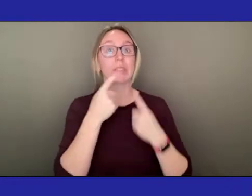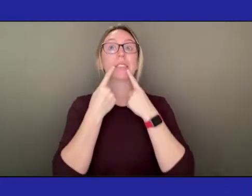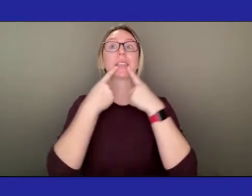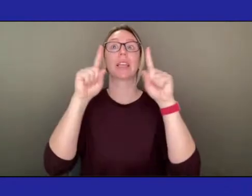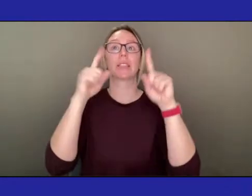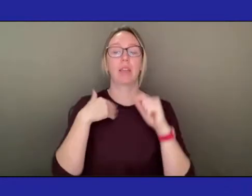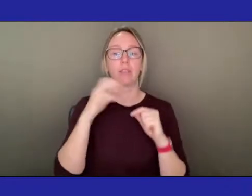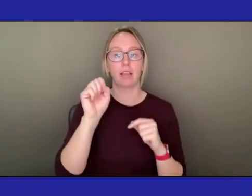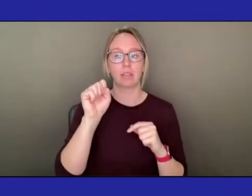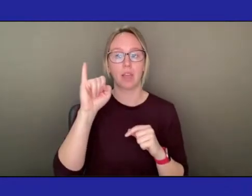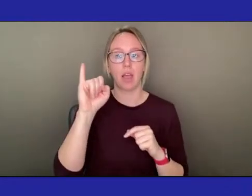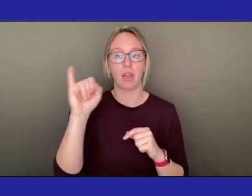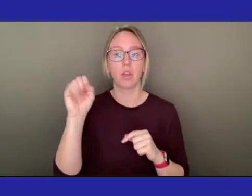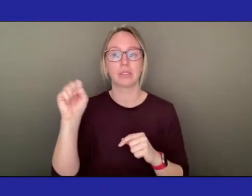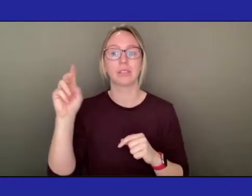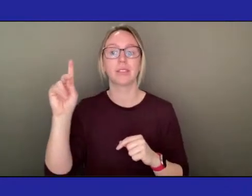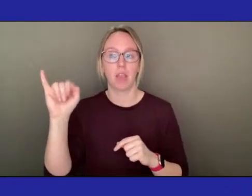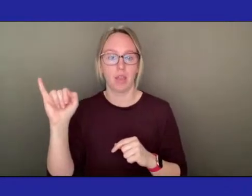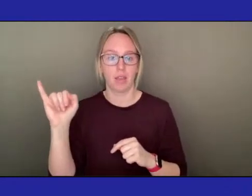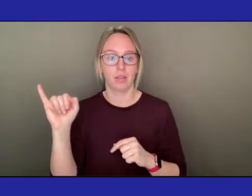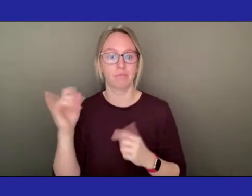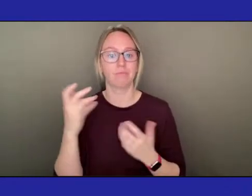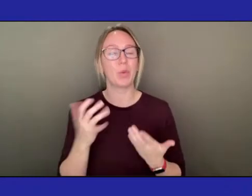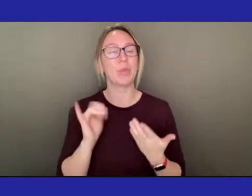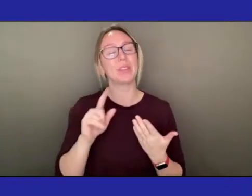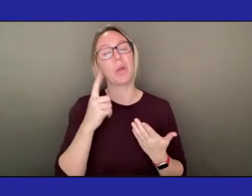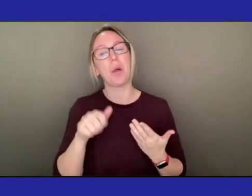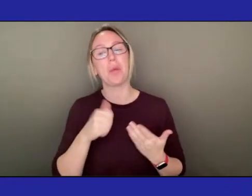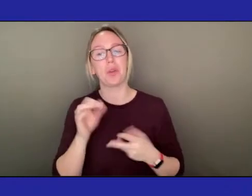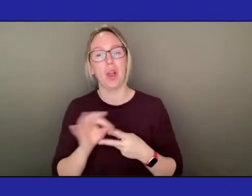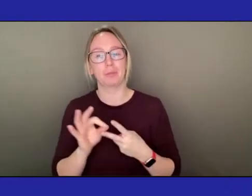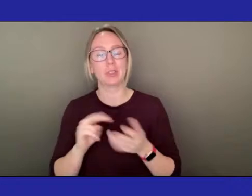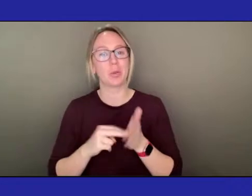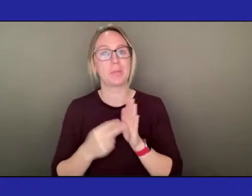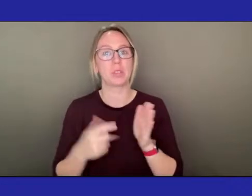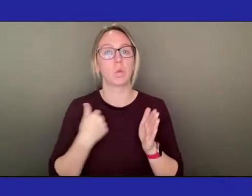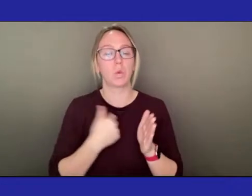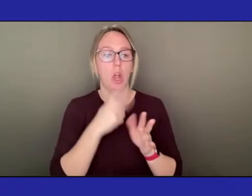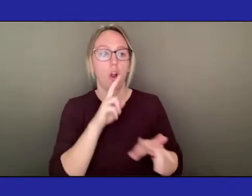that's, one of the other ways. So I think we're looking at all of the different ways